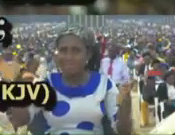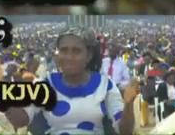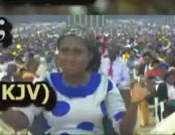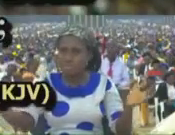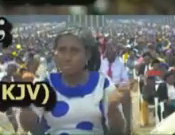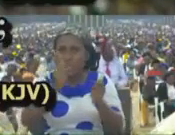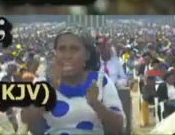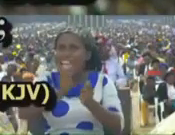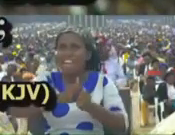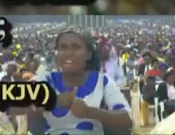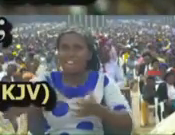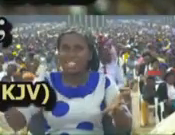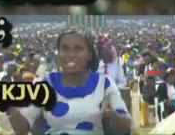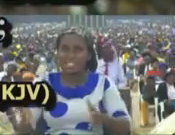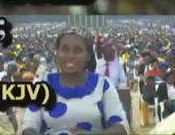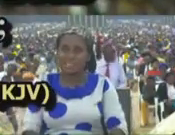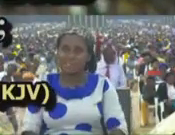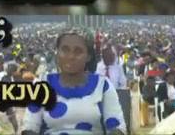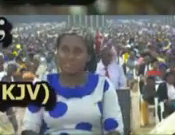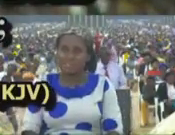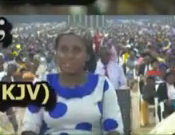He said, "I came naked.